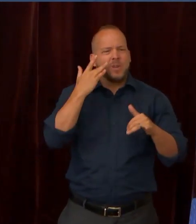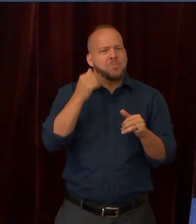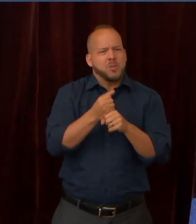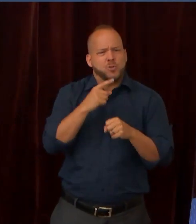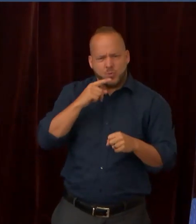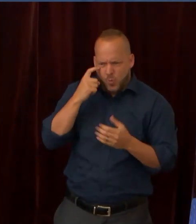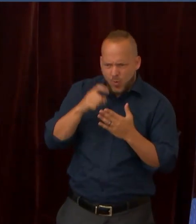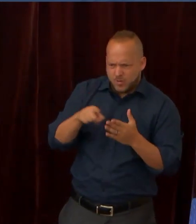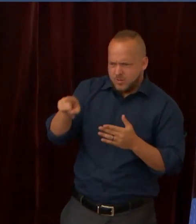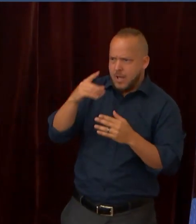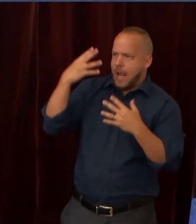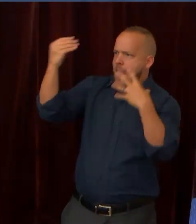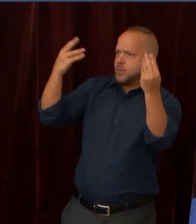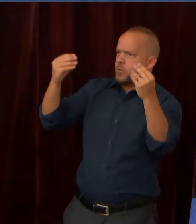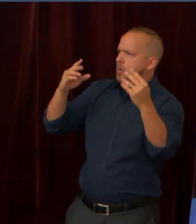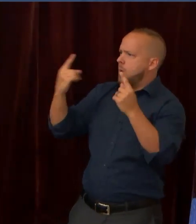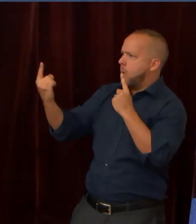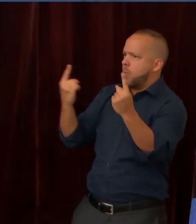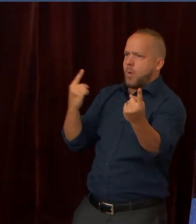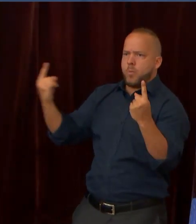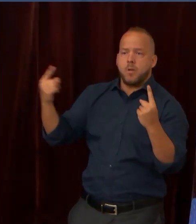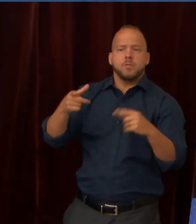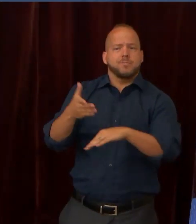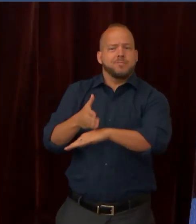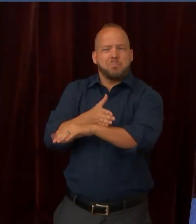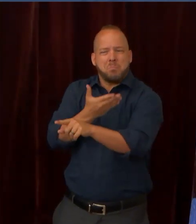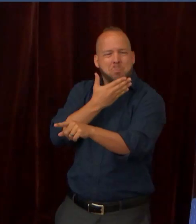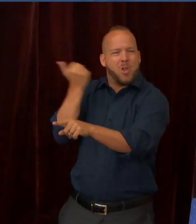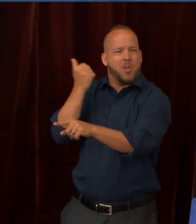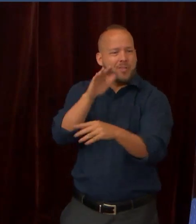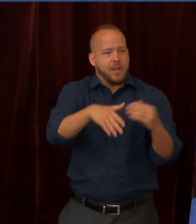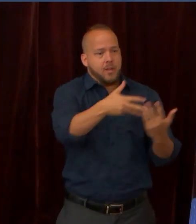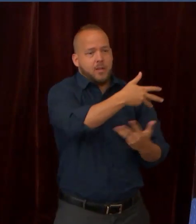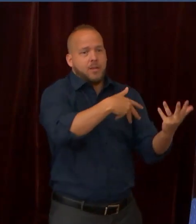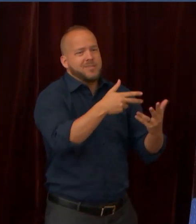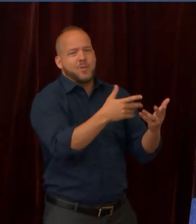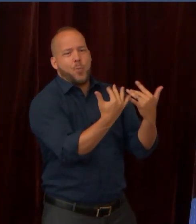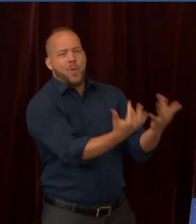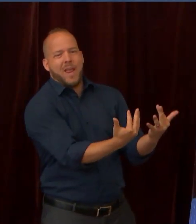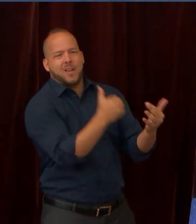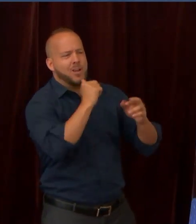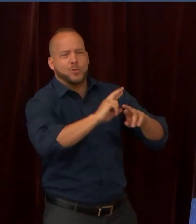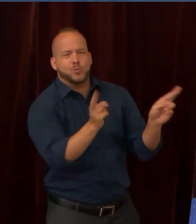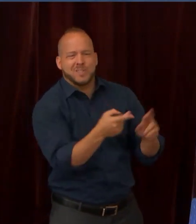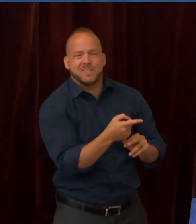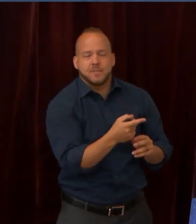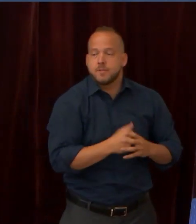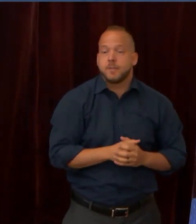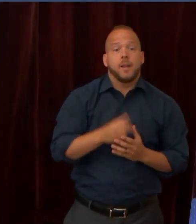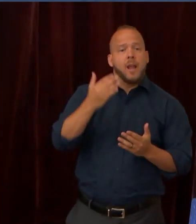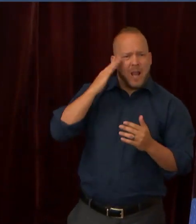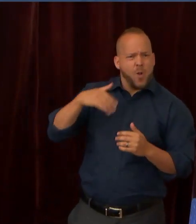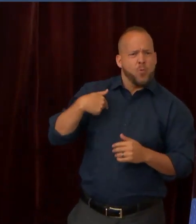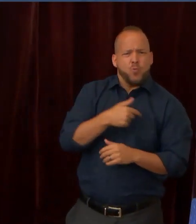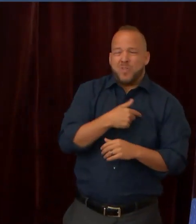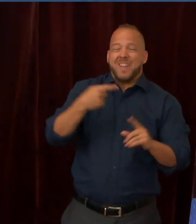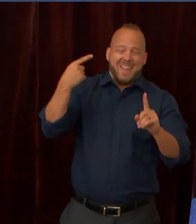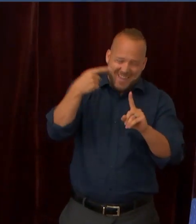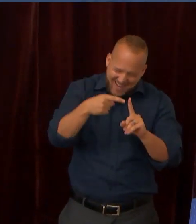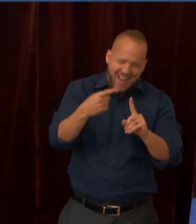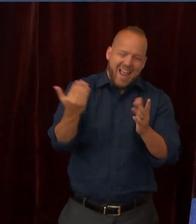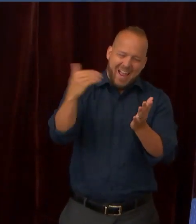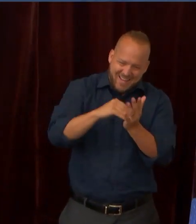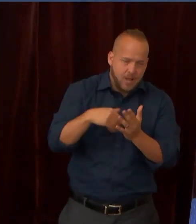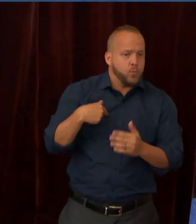because it suggests that the things we're doing right now to protect ourselves and our loved ones is actually working.